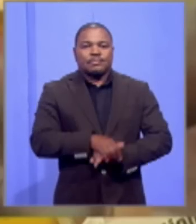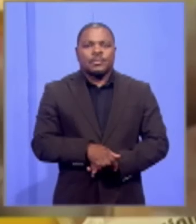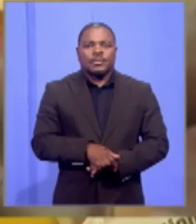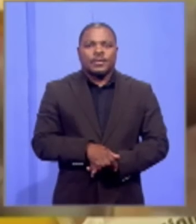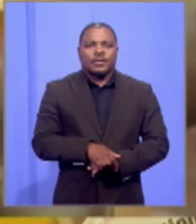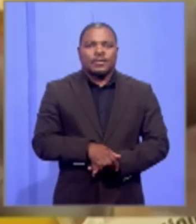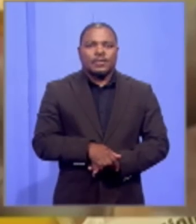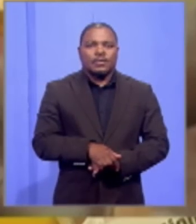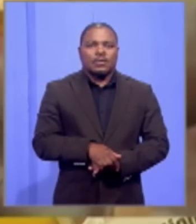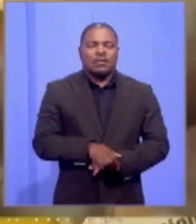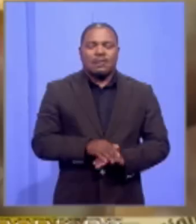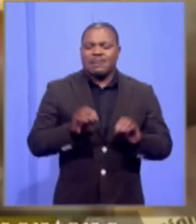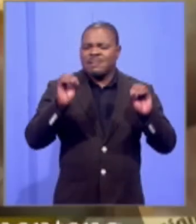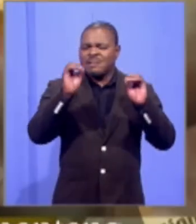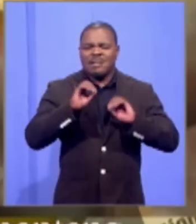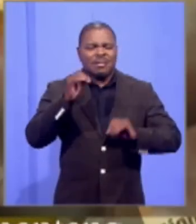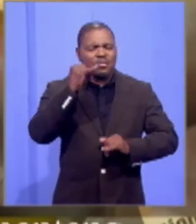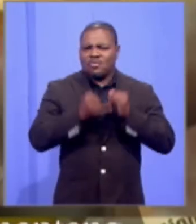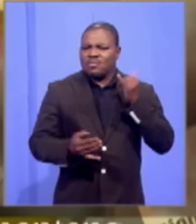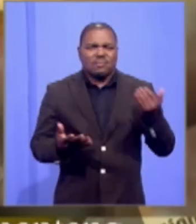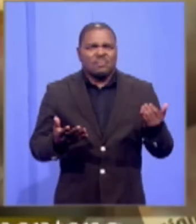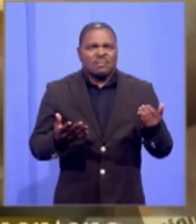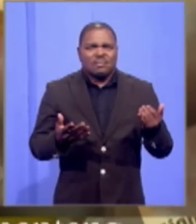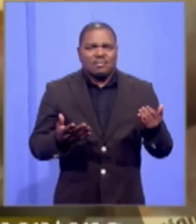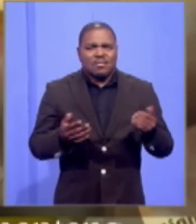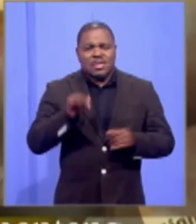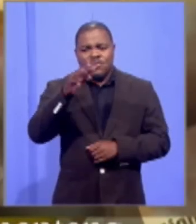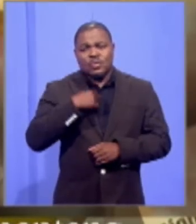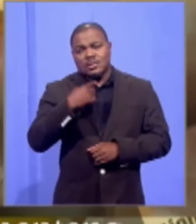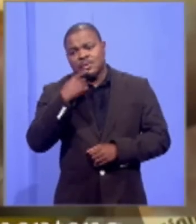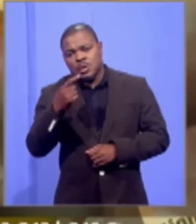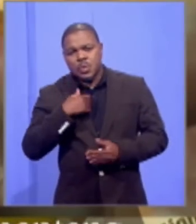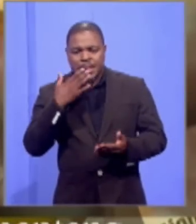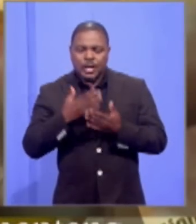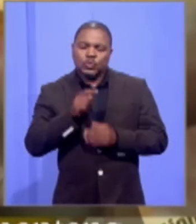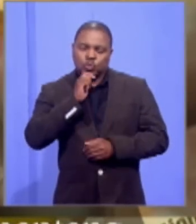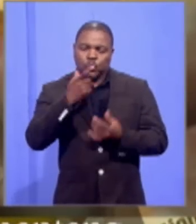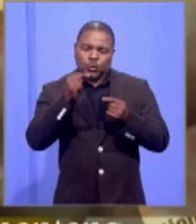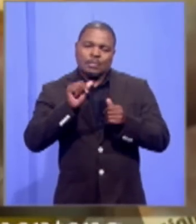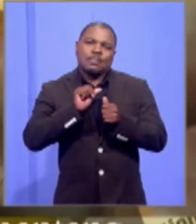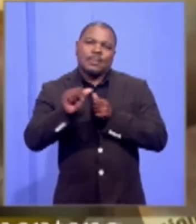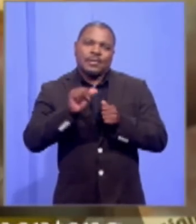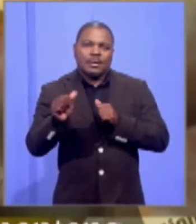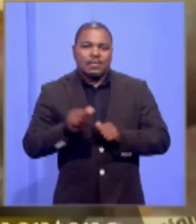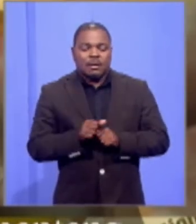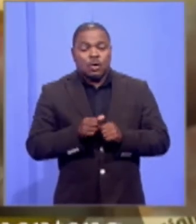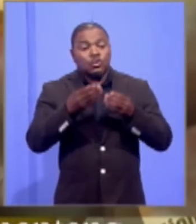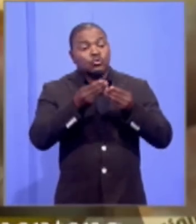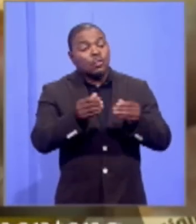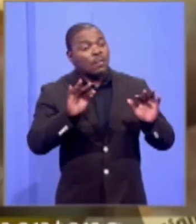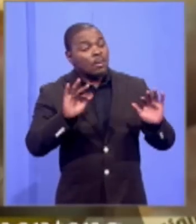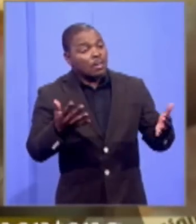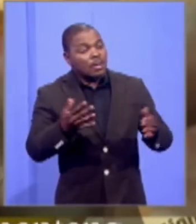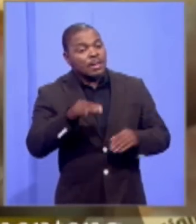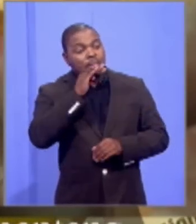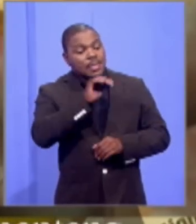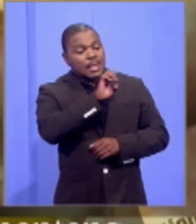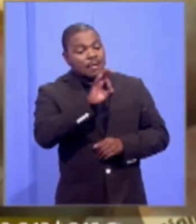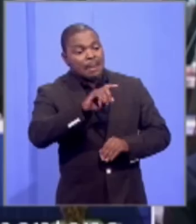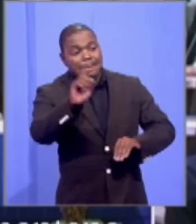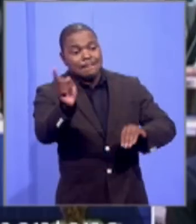There's absolutely nothing wrong with saying we could have done better. And the solution to it is to not punish the